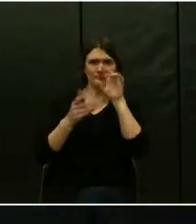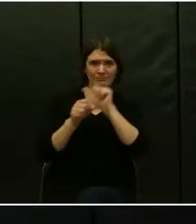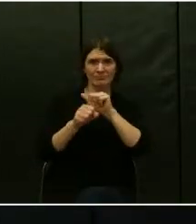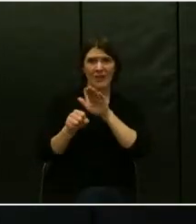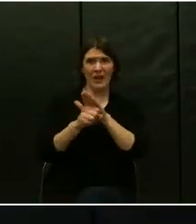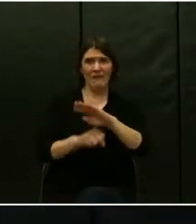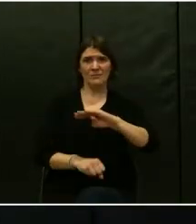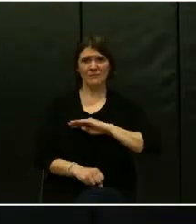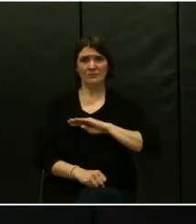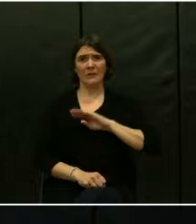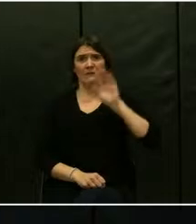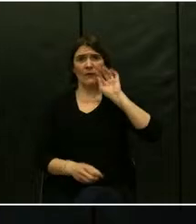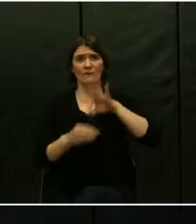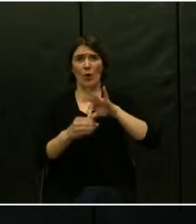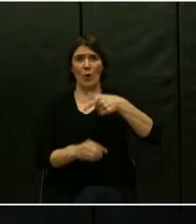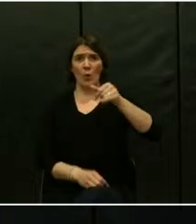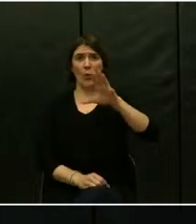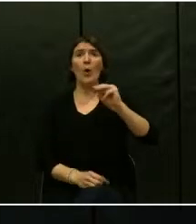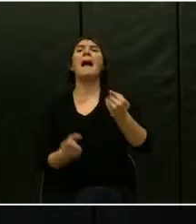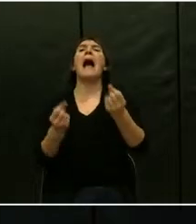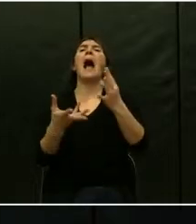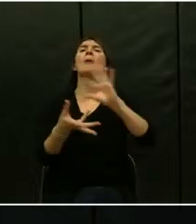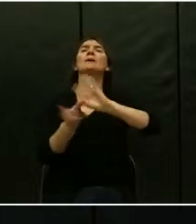so how many members have checked